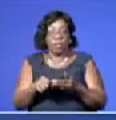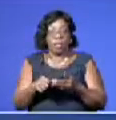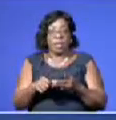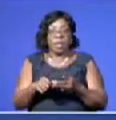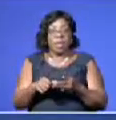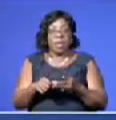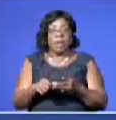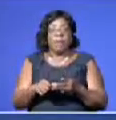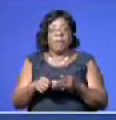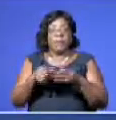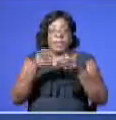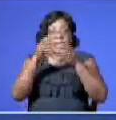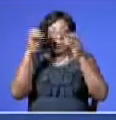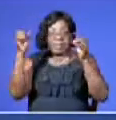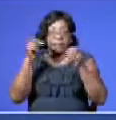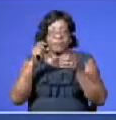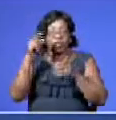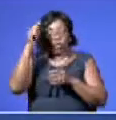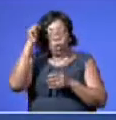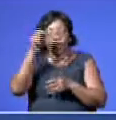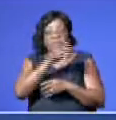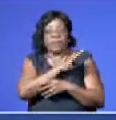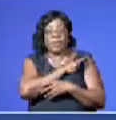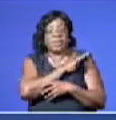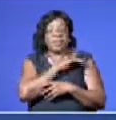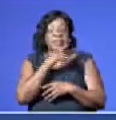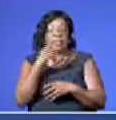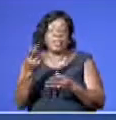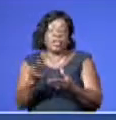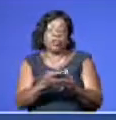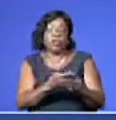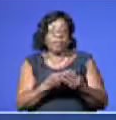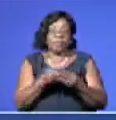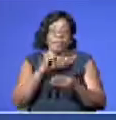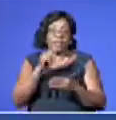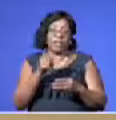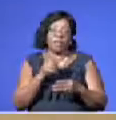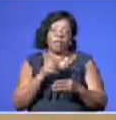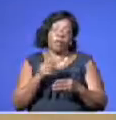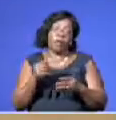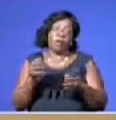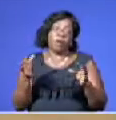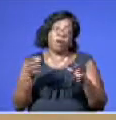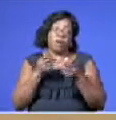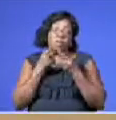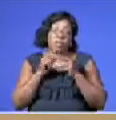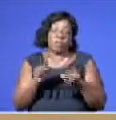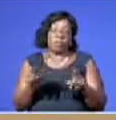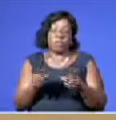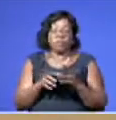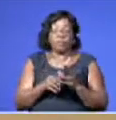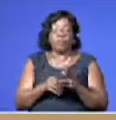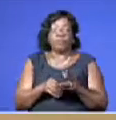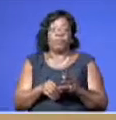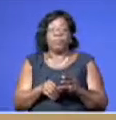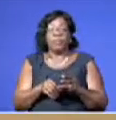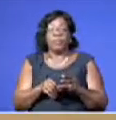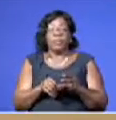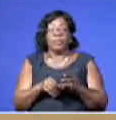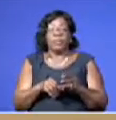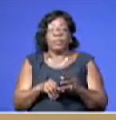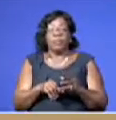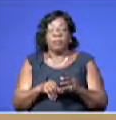Bastian tells us the union is simply looking for an amicable solution. What they need to know is that we are prepared to